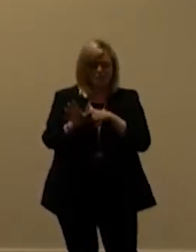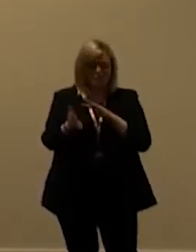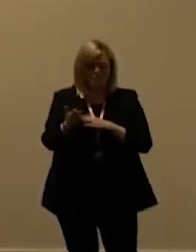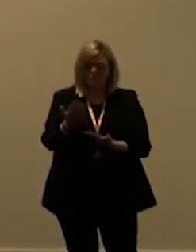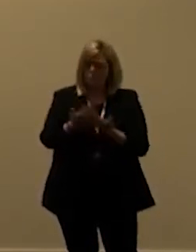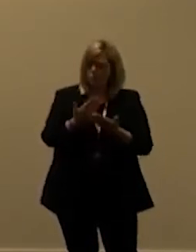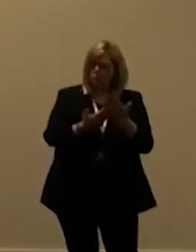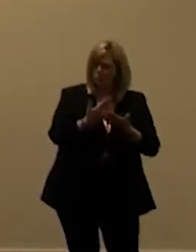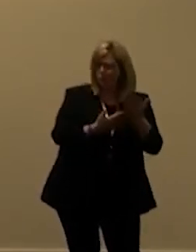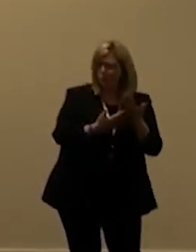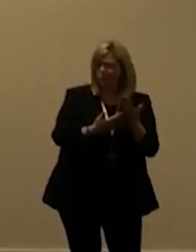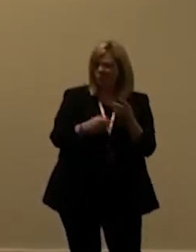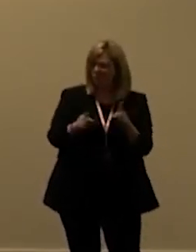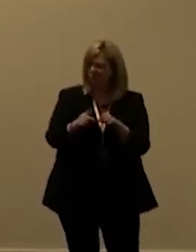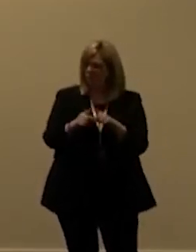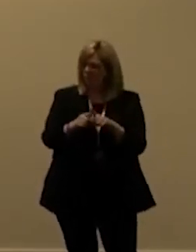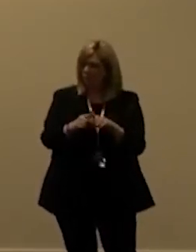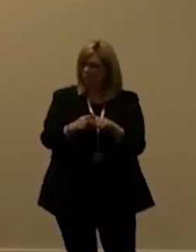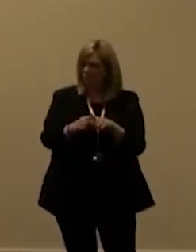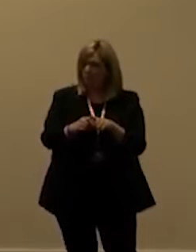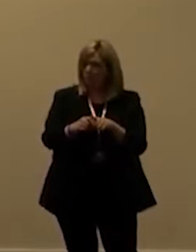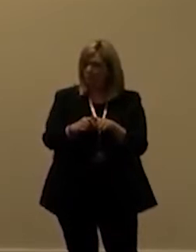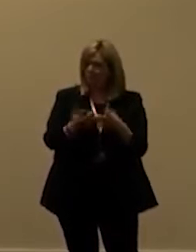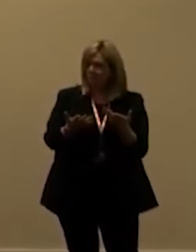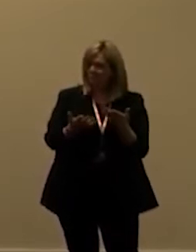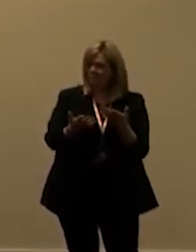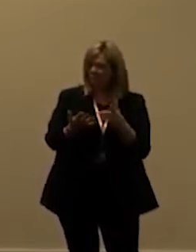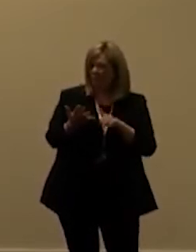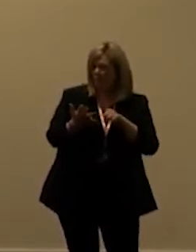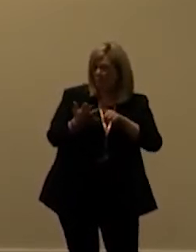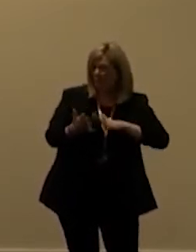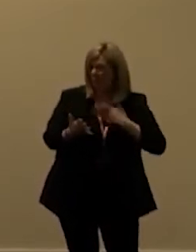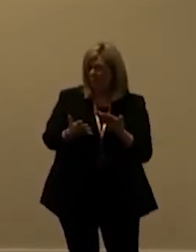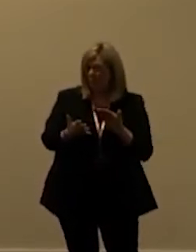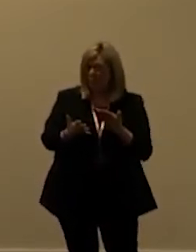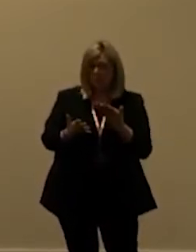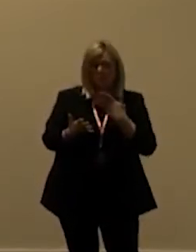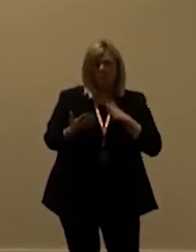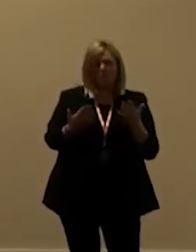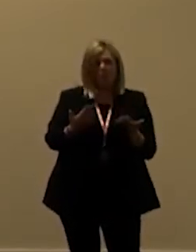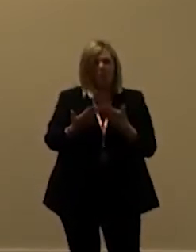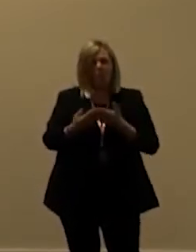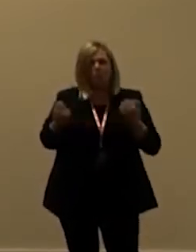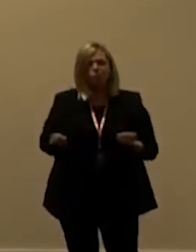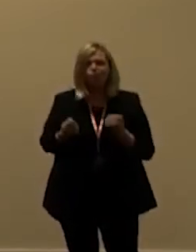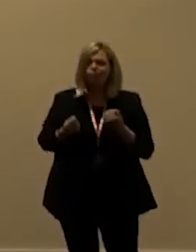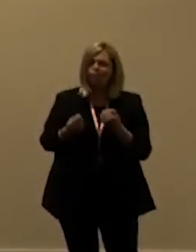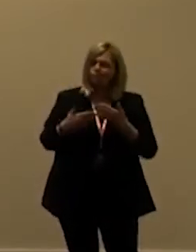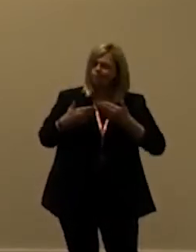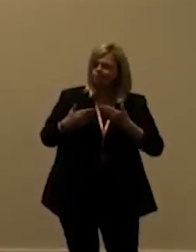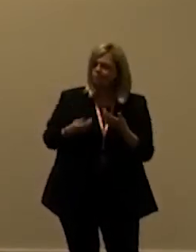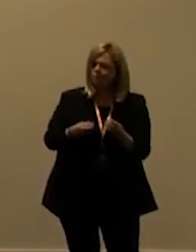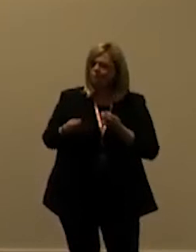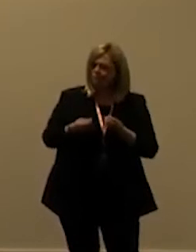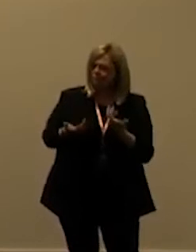woodwork. I think on top of that, say you don't want to do the UI, you want to take a more PowerShell-driven kind of way of kind of managing